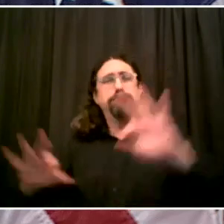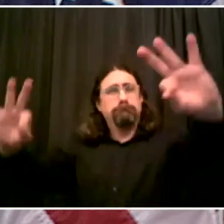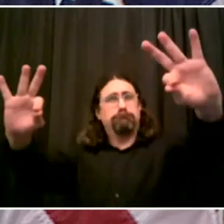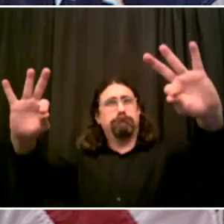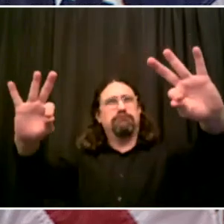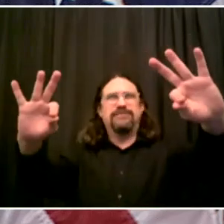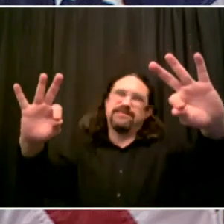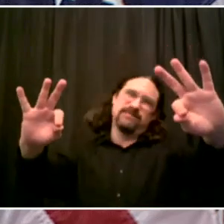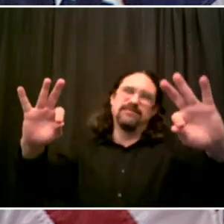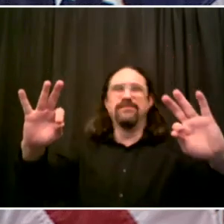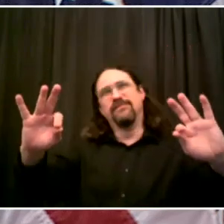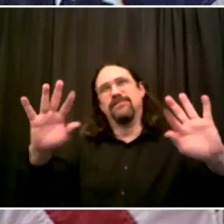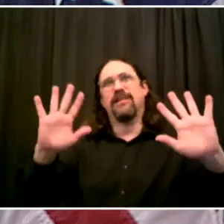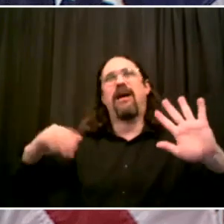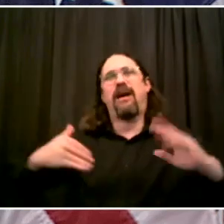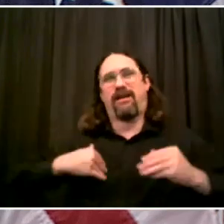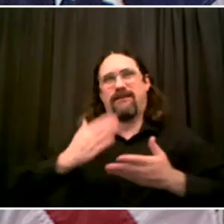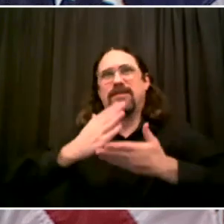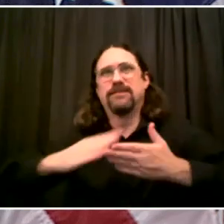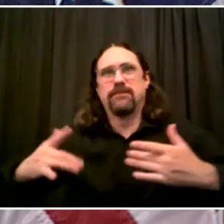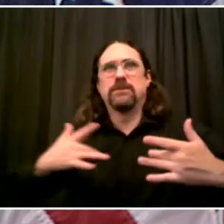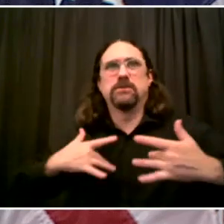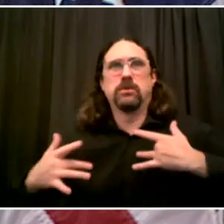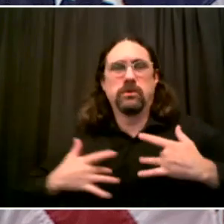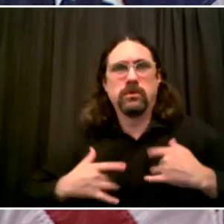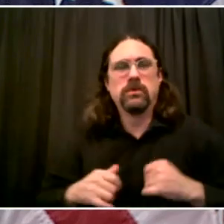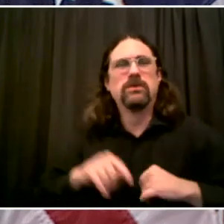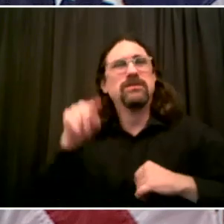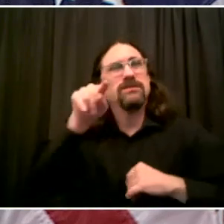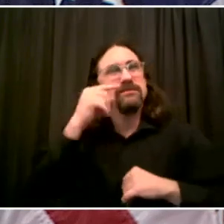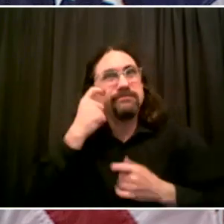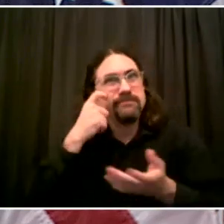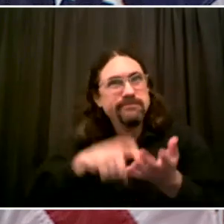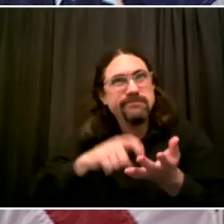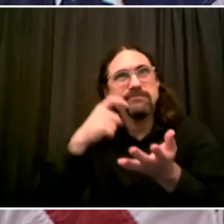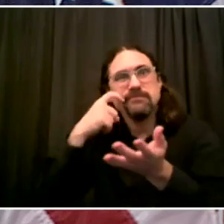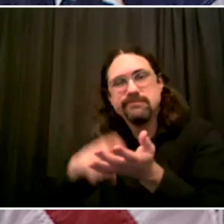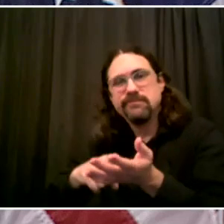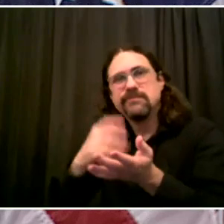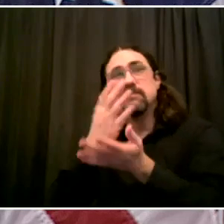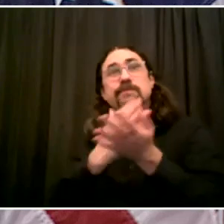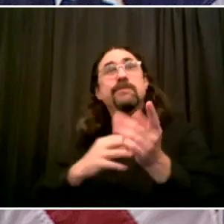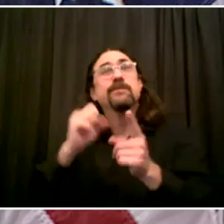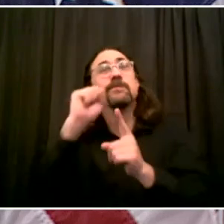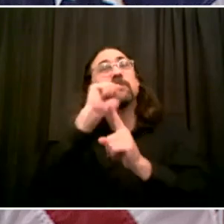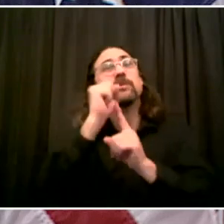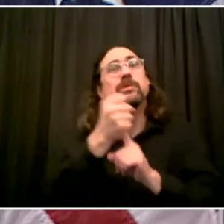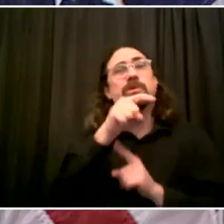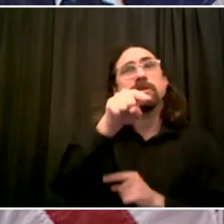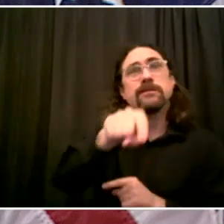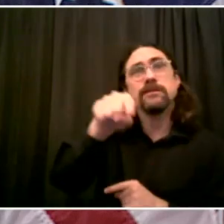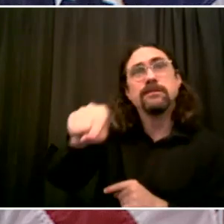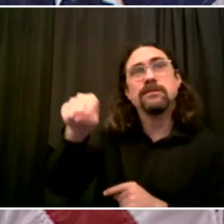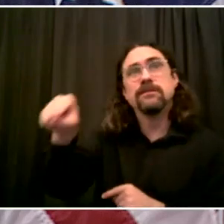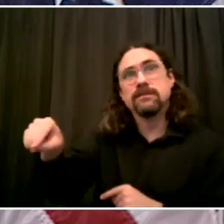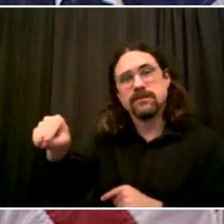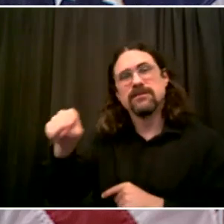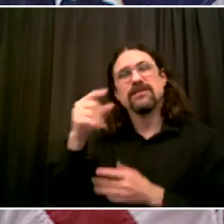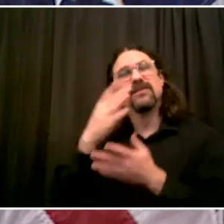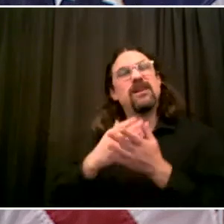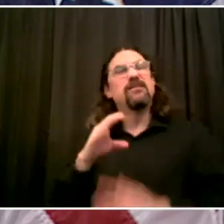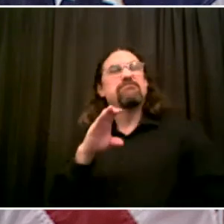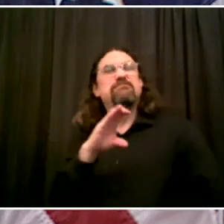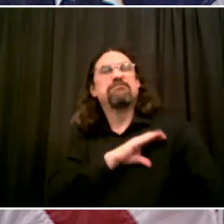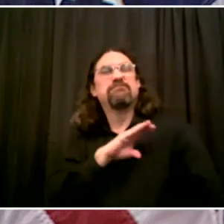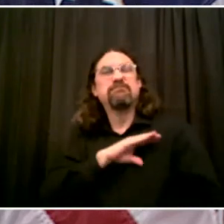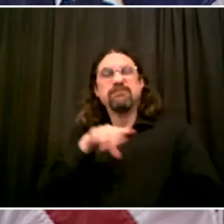In each and every case, there must be a full investigation. And where discipline is warranted, it needs to be speedy. I've had this conversation with Commissioner